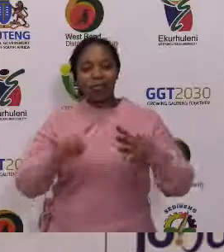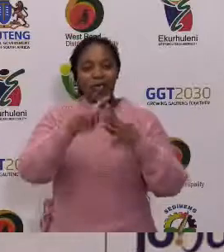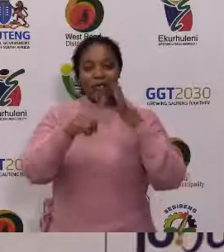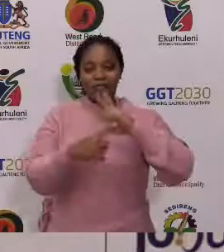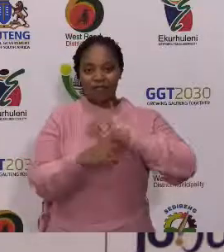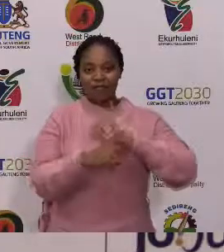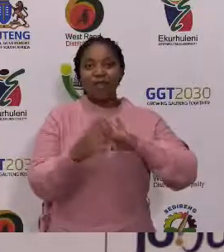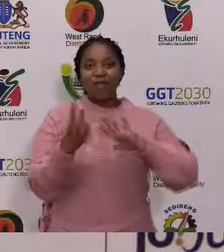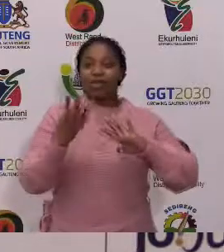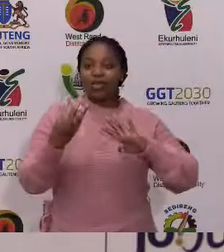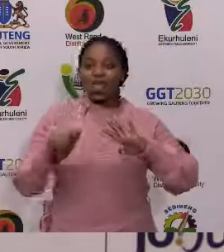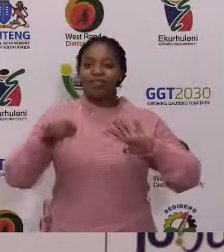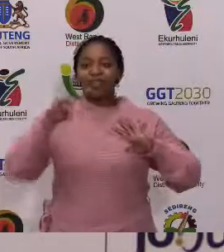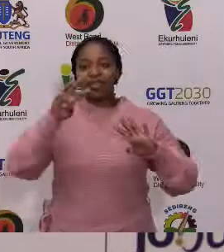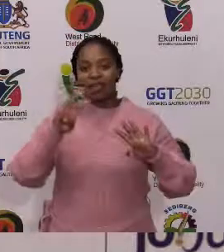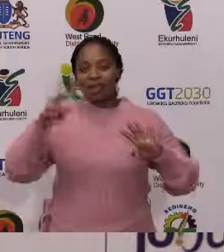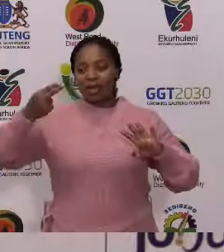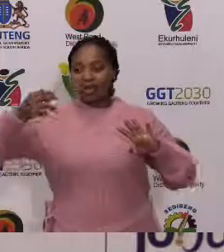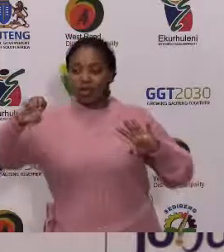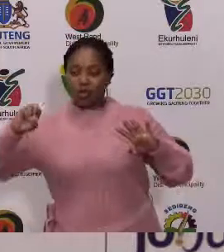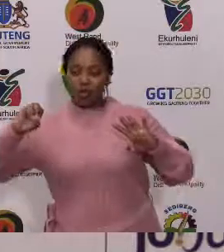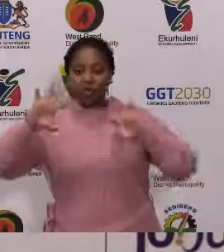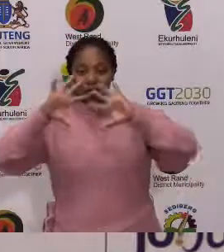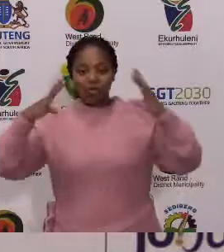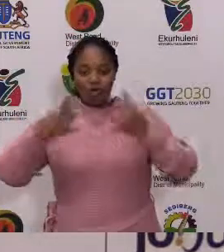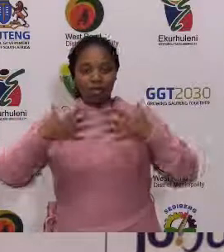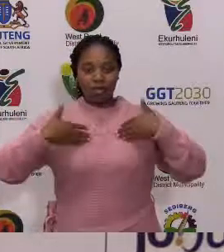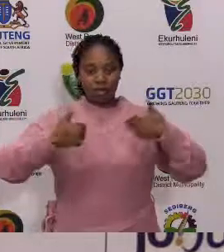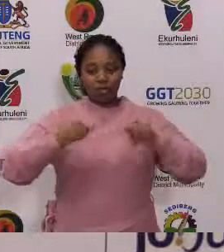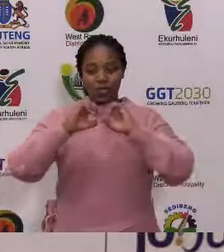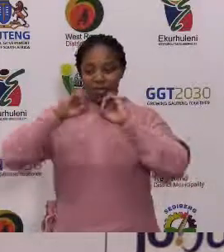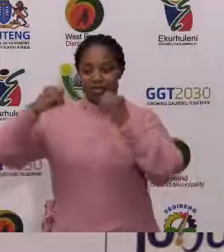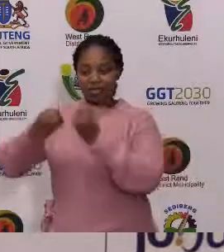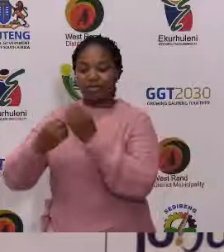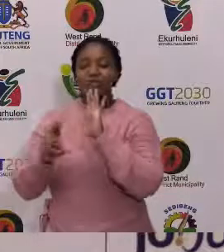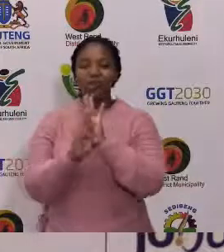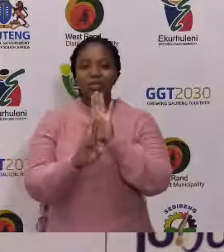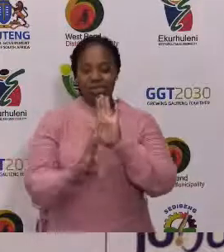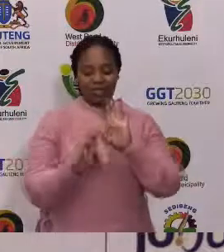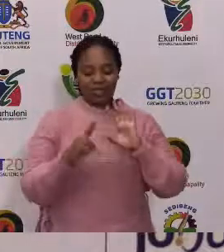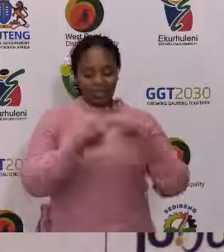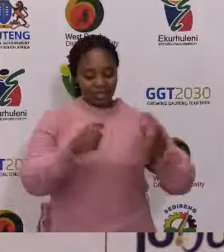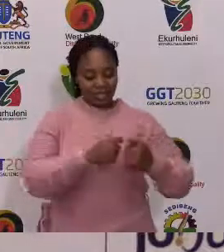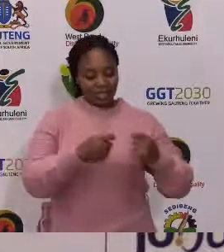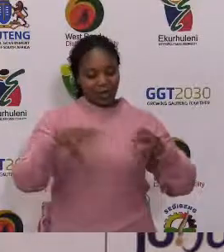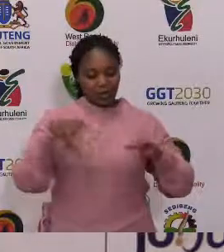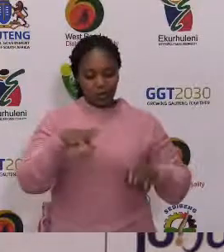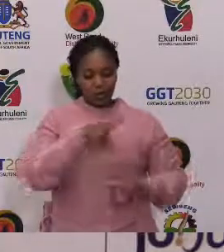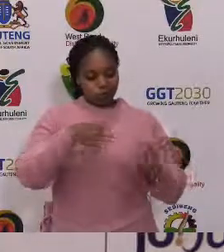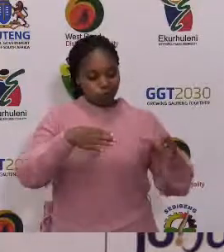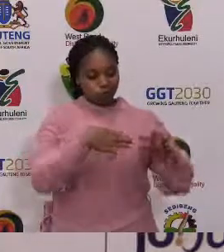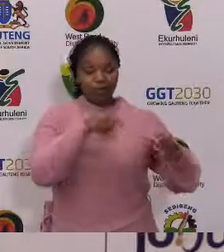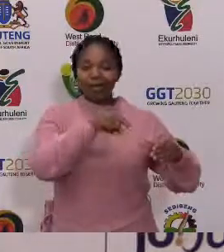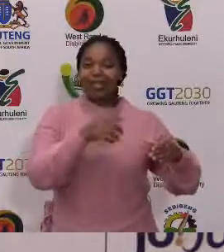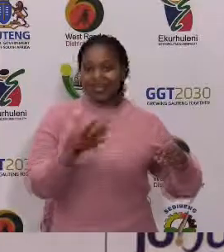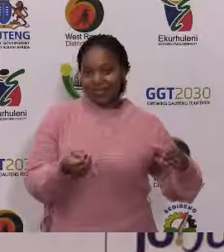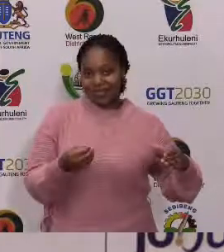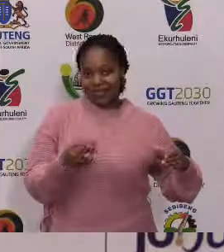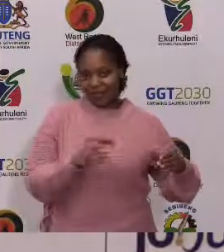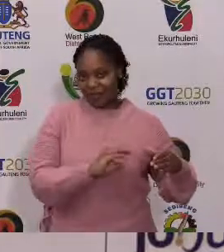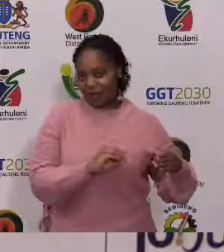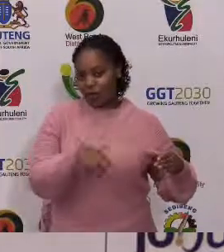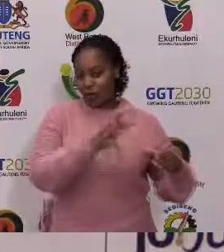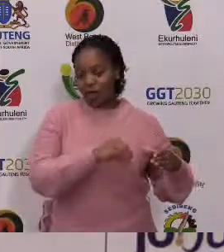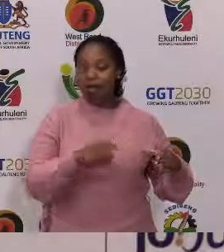Health Organization also has a representative in the team. So I want to thank them,